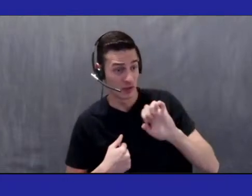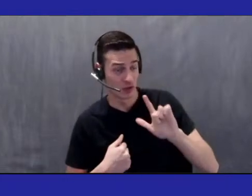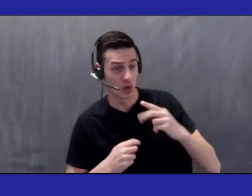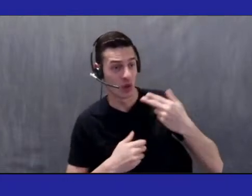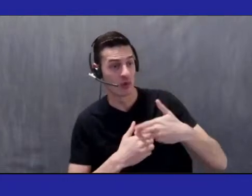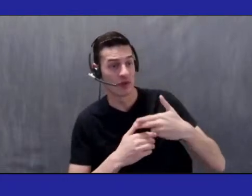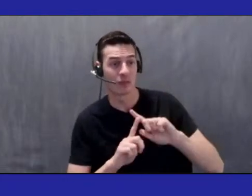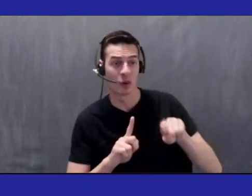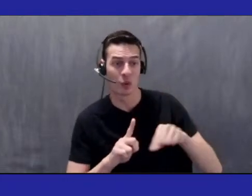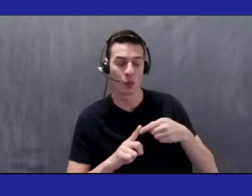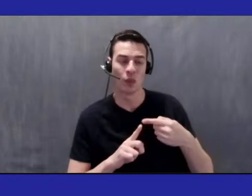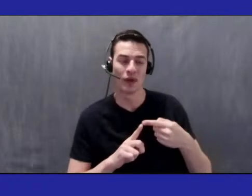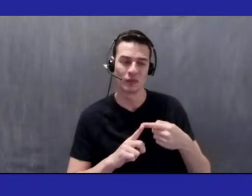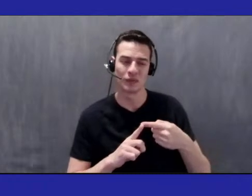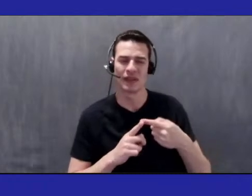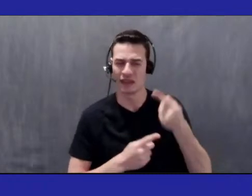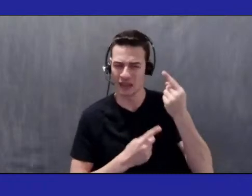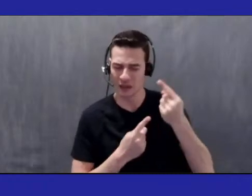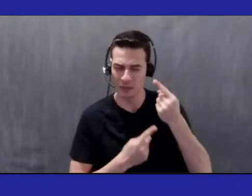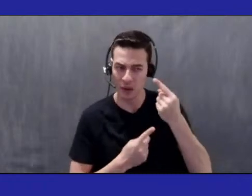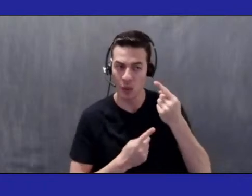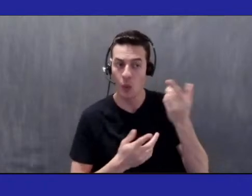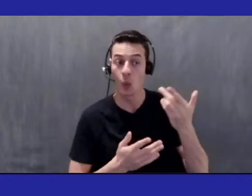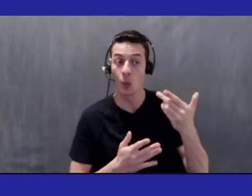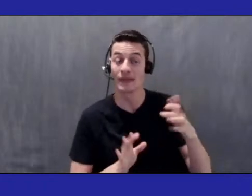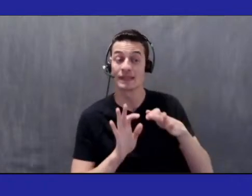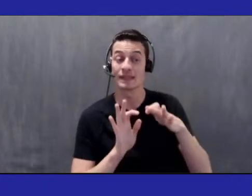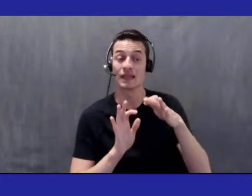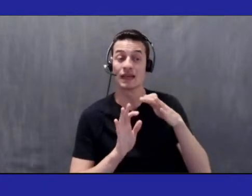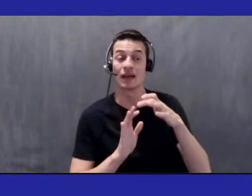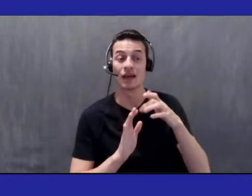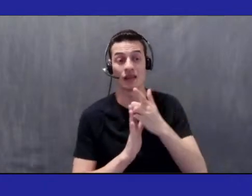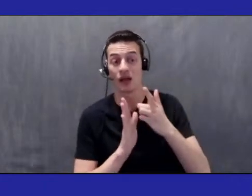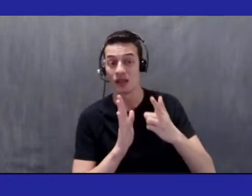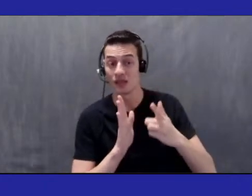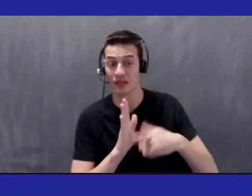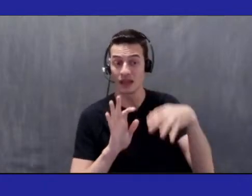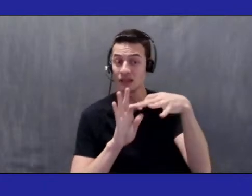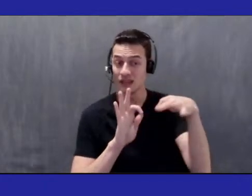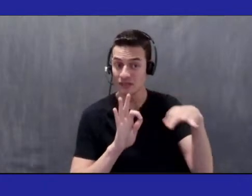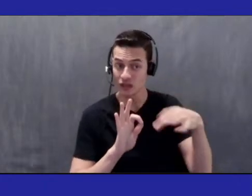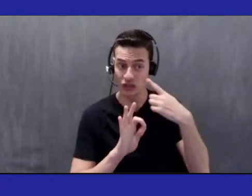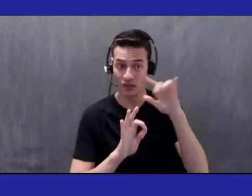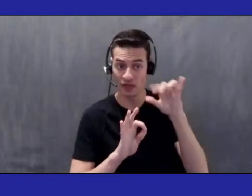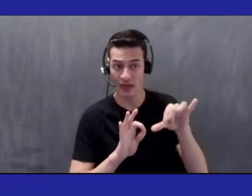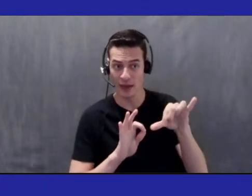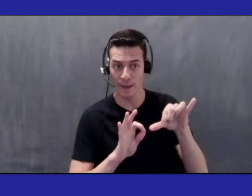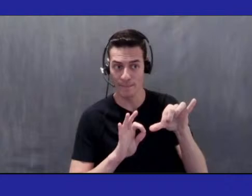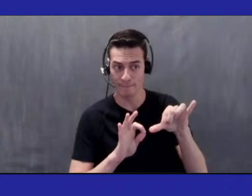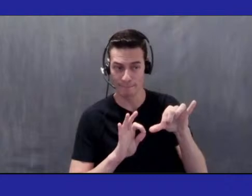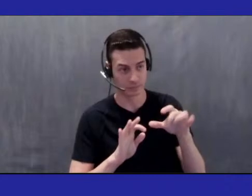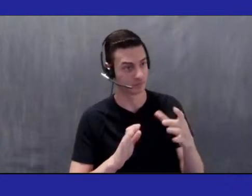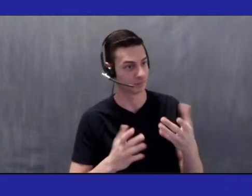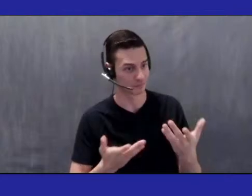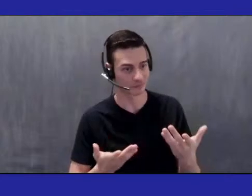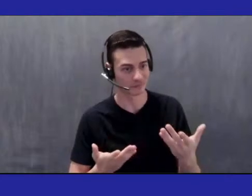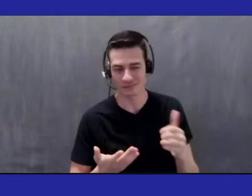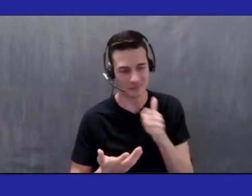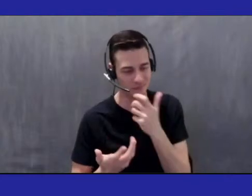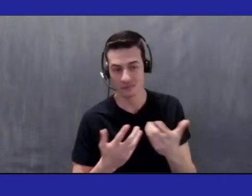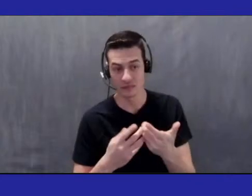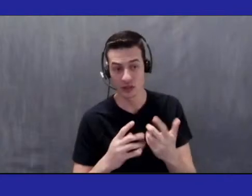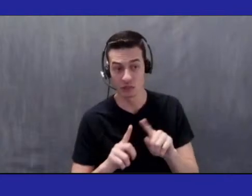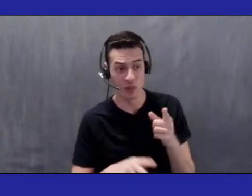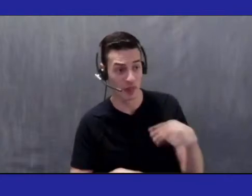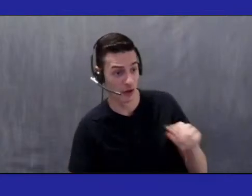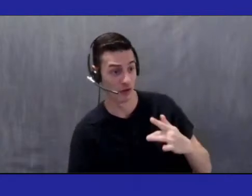the law requires, it doesn't quite meet sexual harassment. Right. But this is what they've perceived it as, so this is what they've selected in choosing the